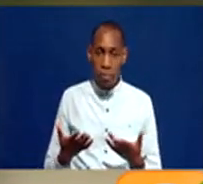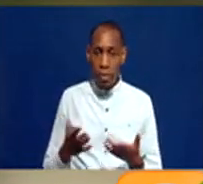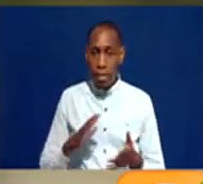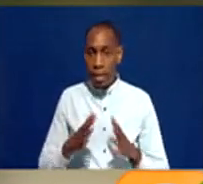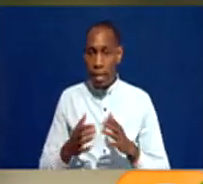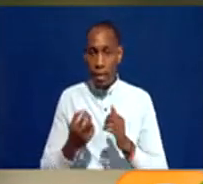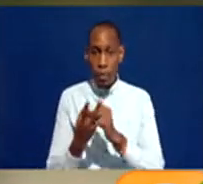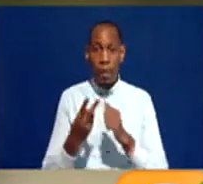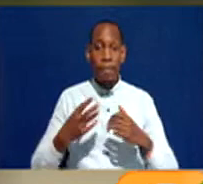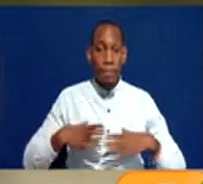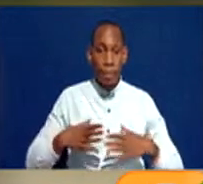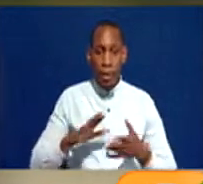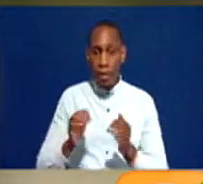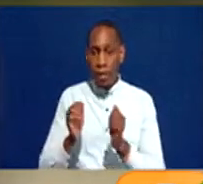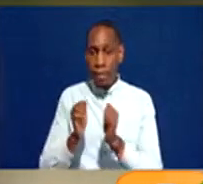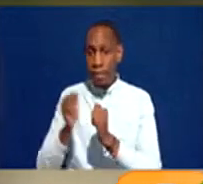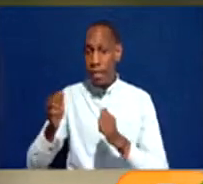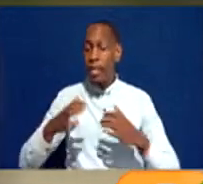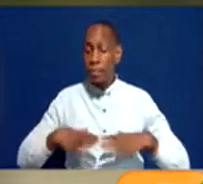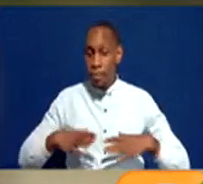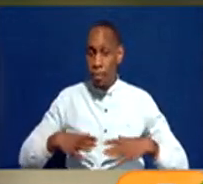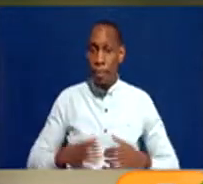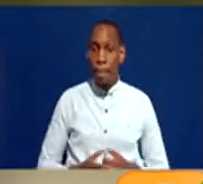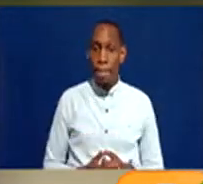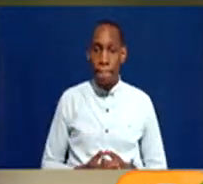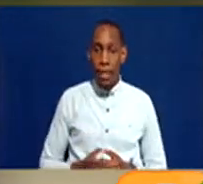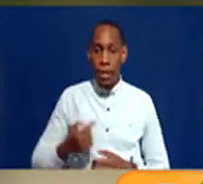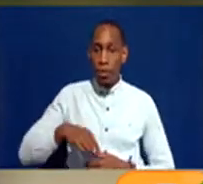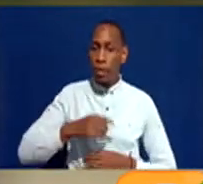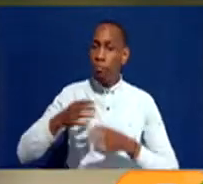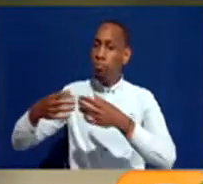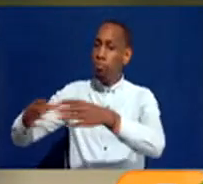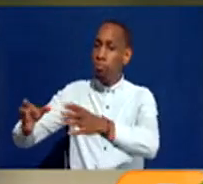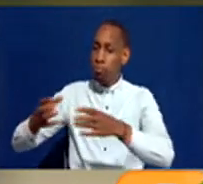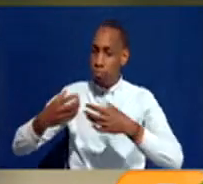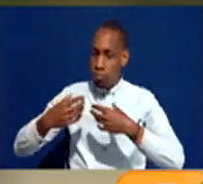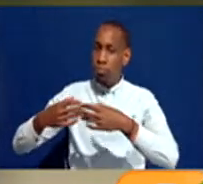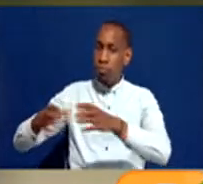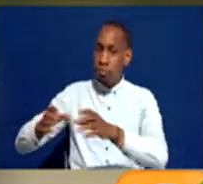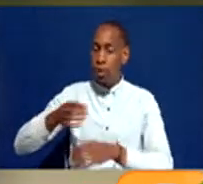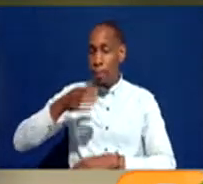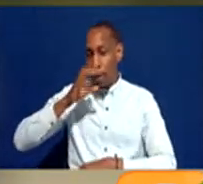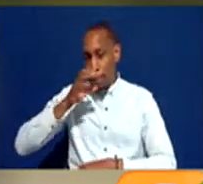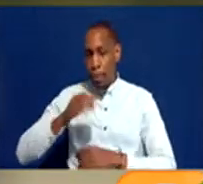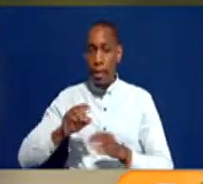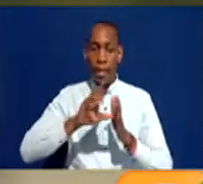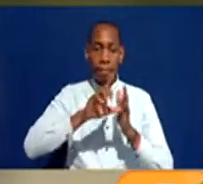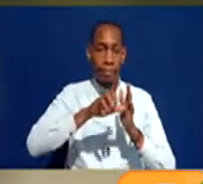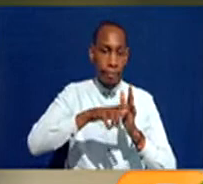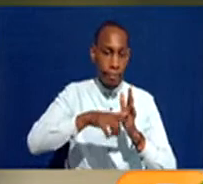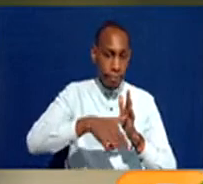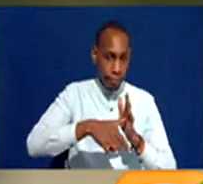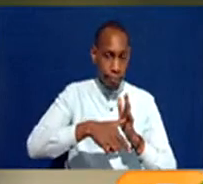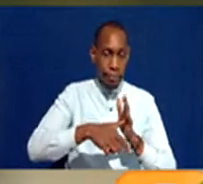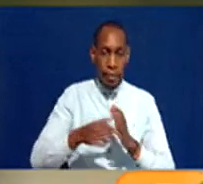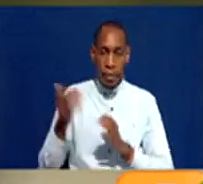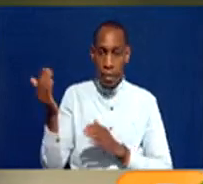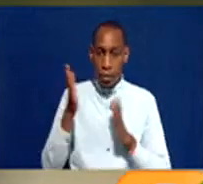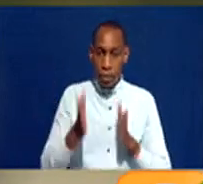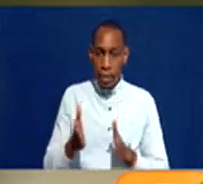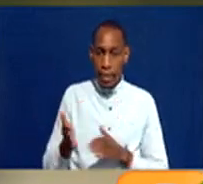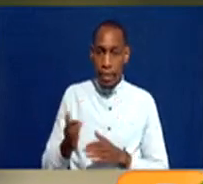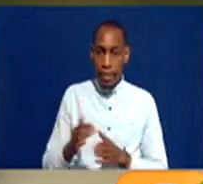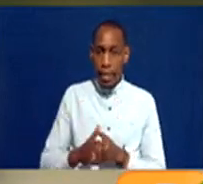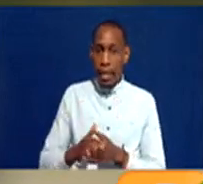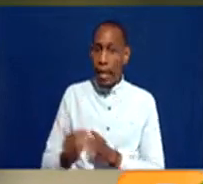around 12, 15 people. So we were drinking. Then later on, the waiter came and